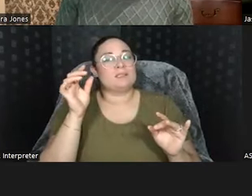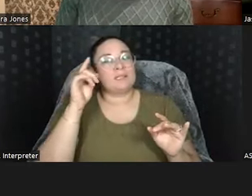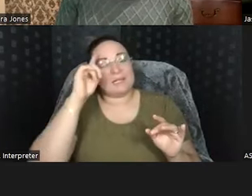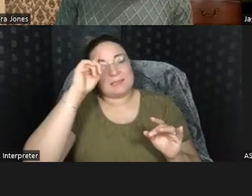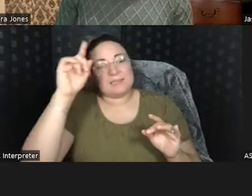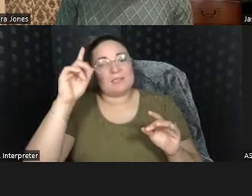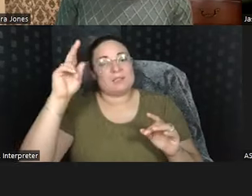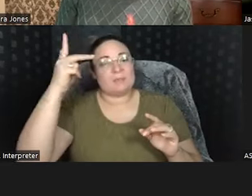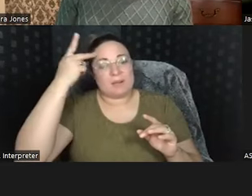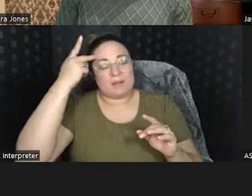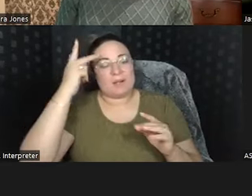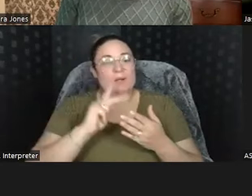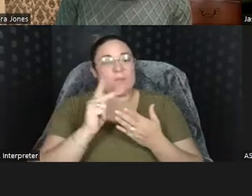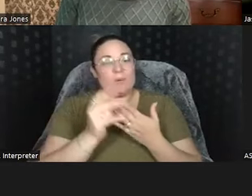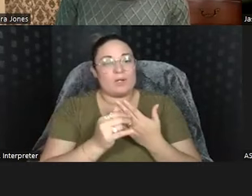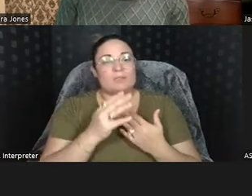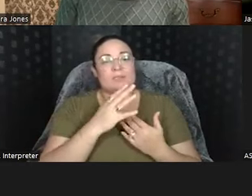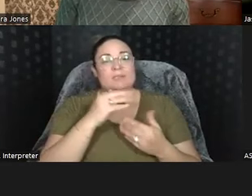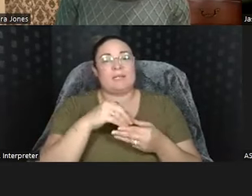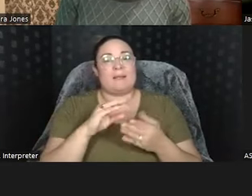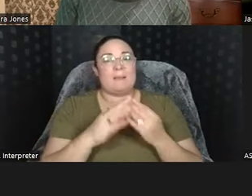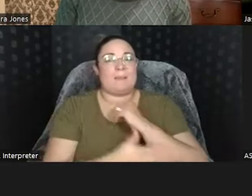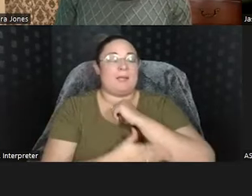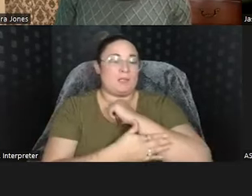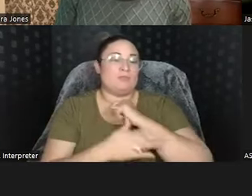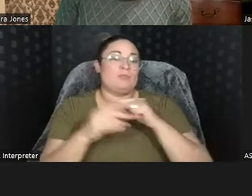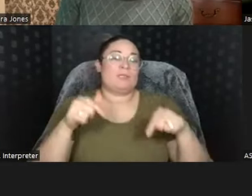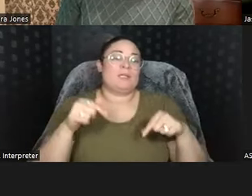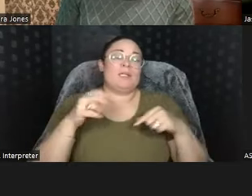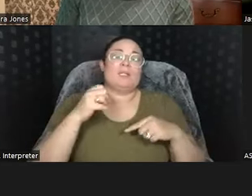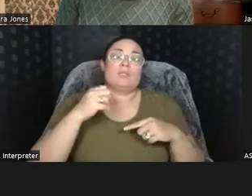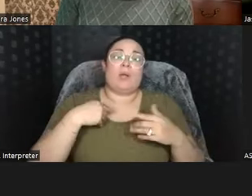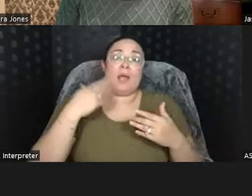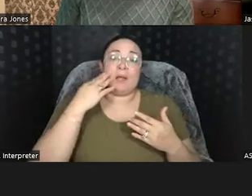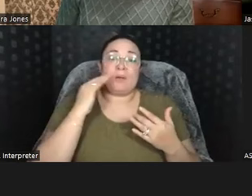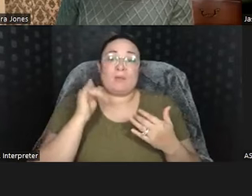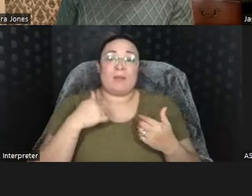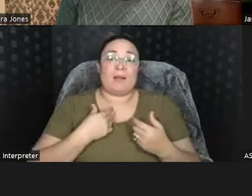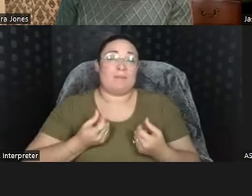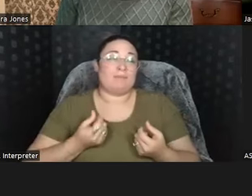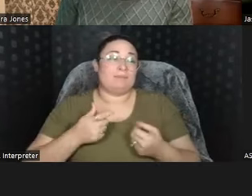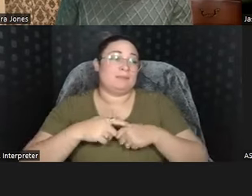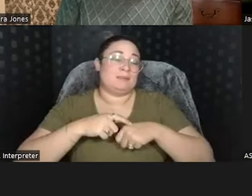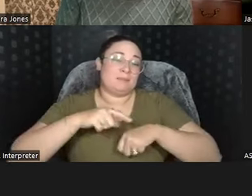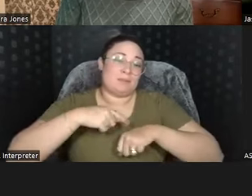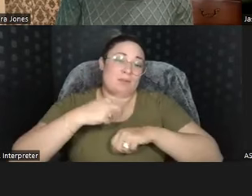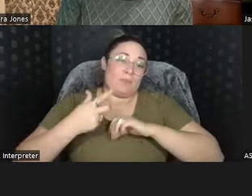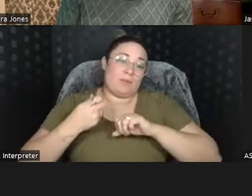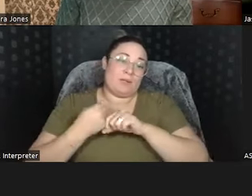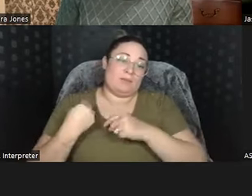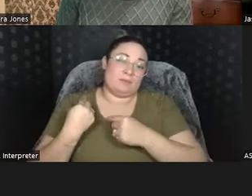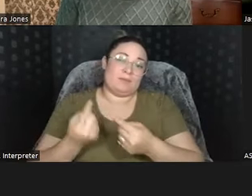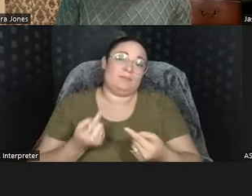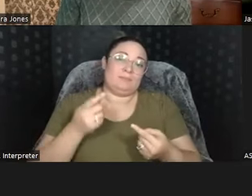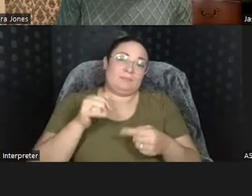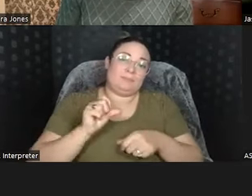project and in the country. And the way that I know all of this is that I've spent the last 3 years of my life working